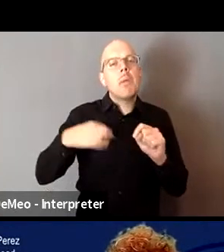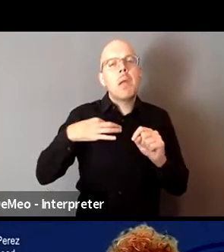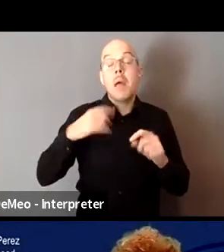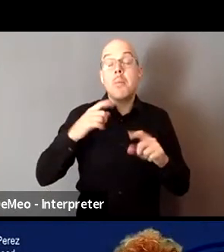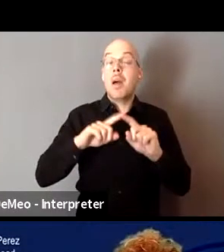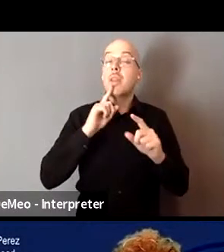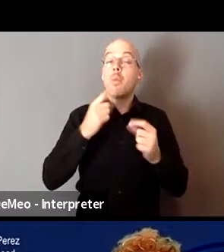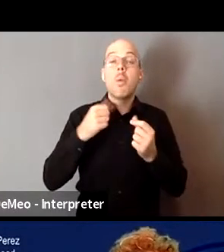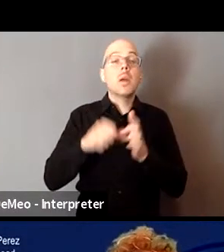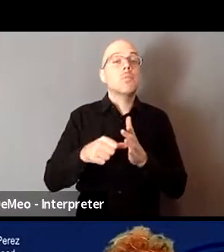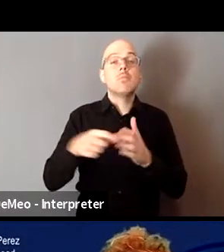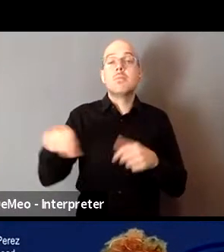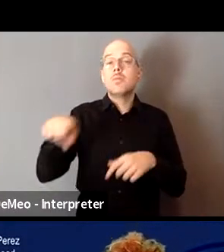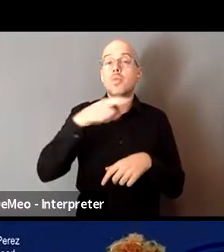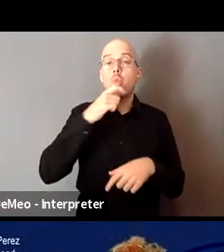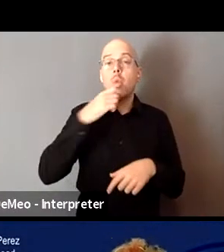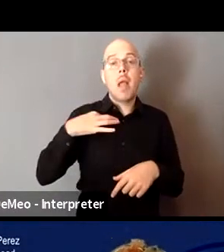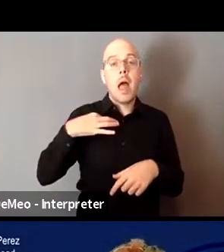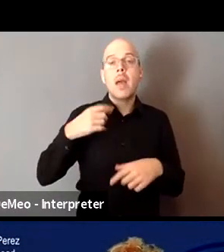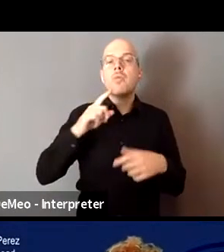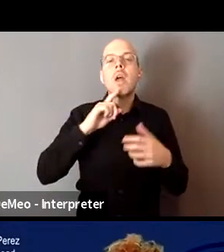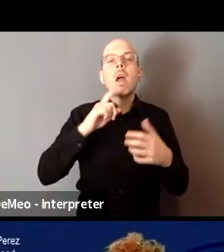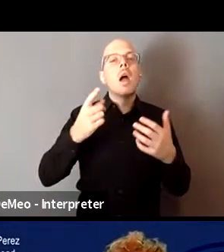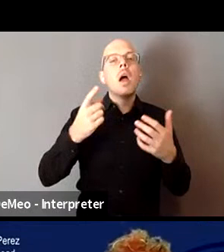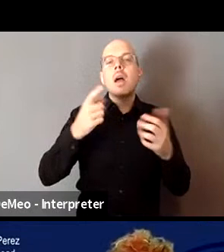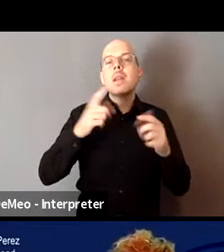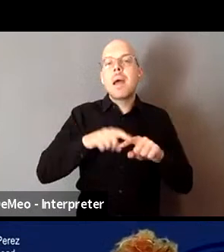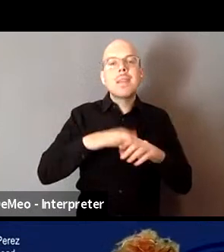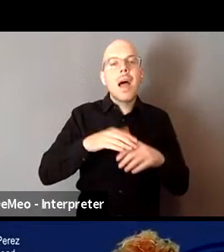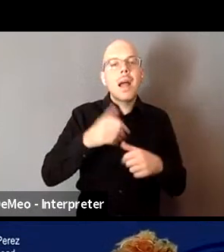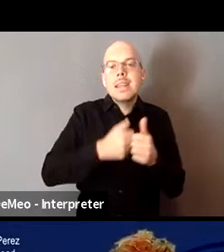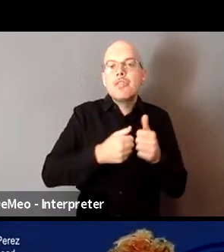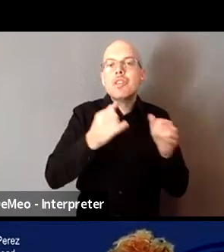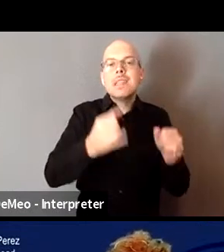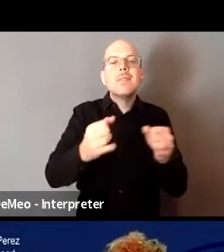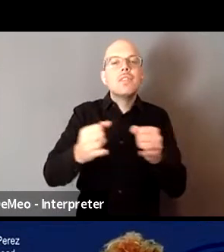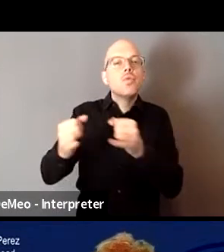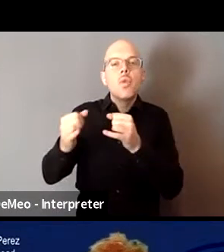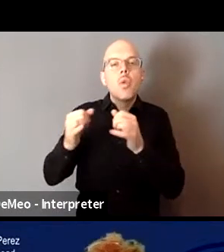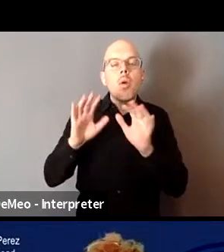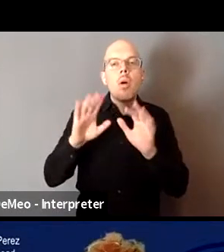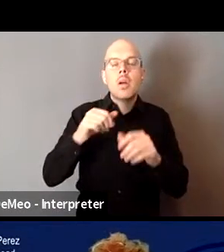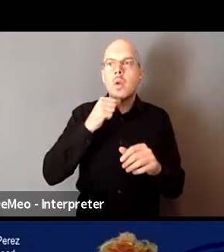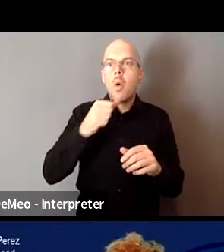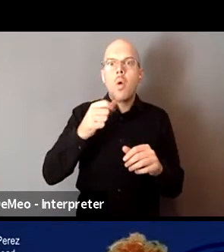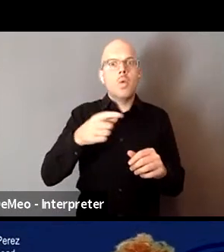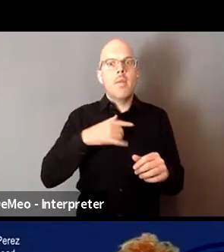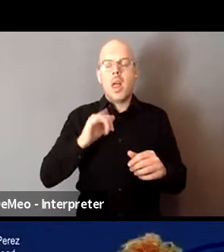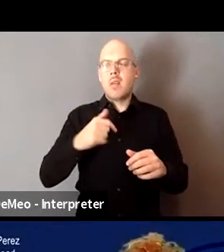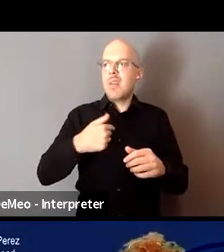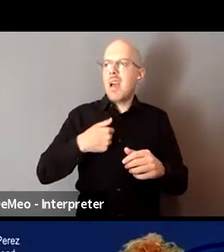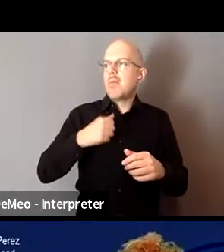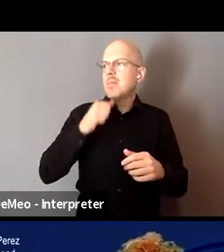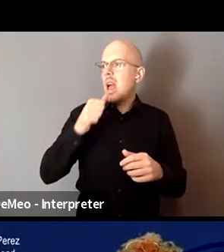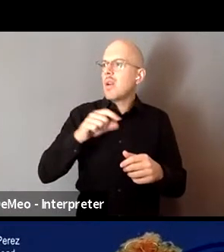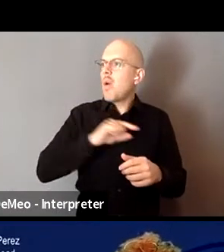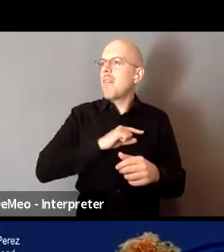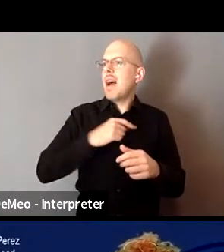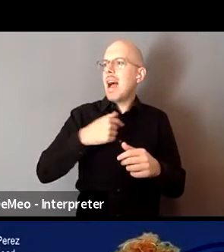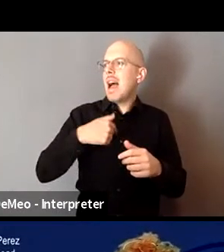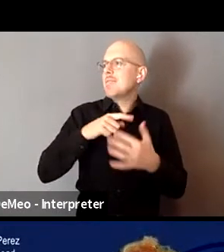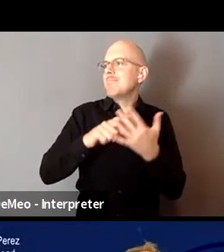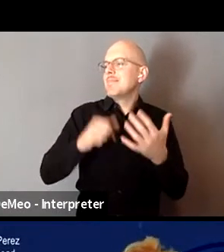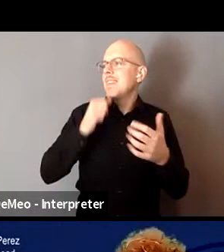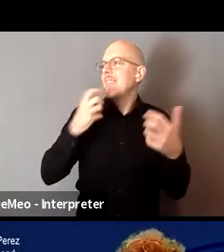a case-by-case basis. So don't self-select out. You can apply for the program. And